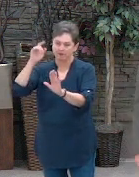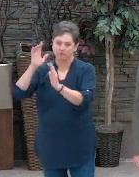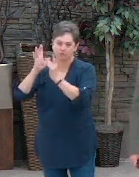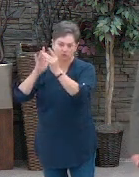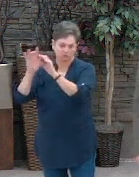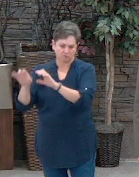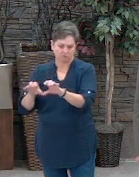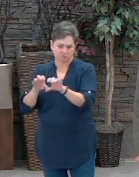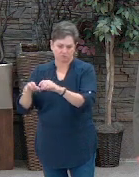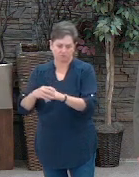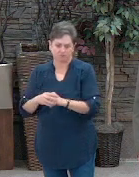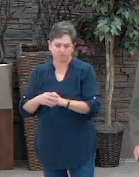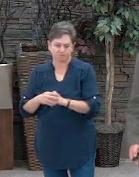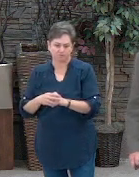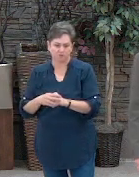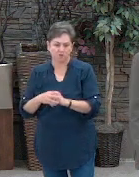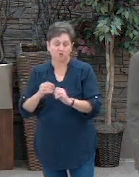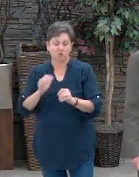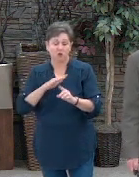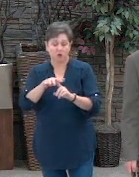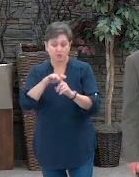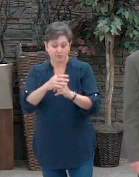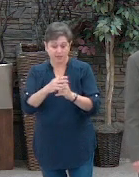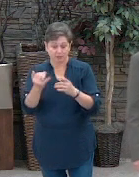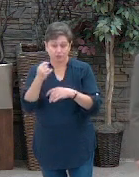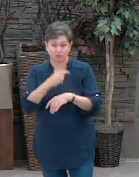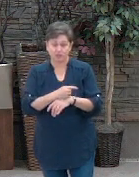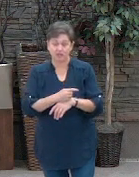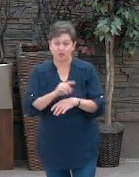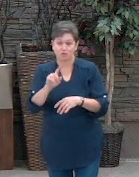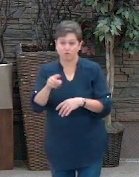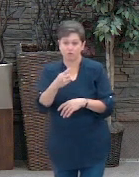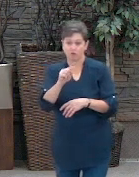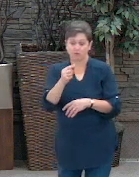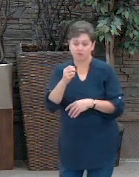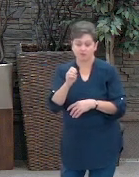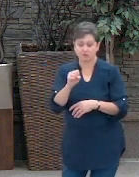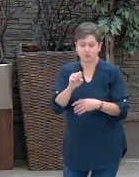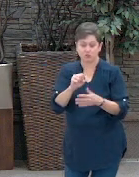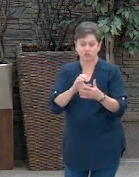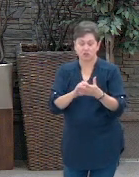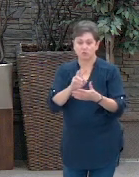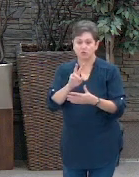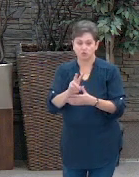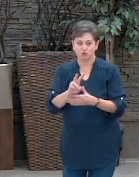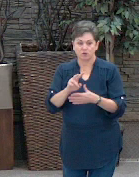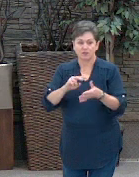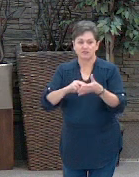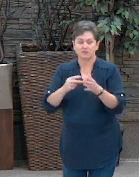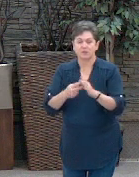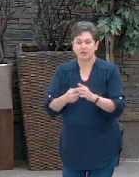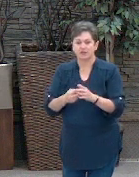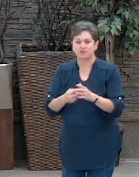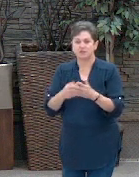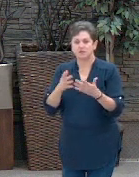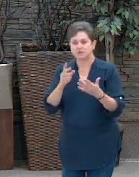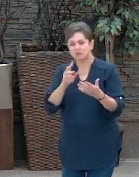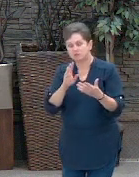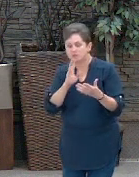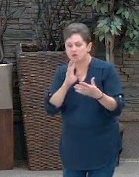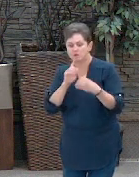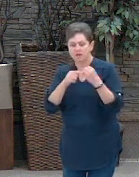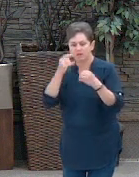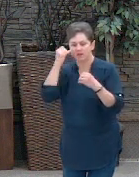Christ. And so our text today in 1 Thessalonians chapter 2 is meant to deal with that idea of a